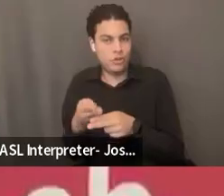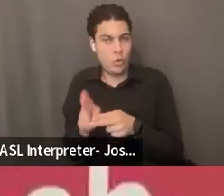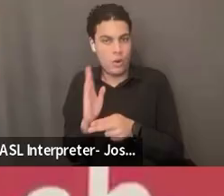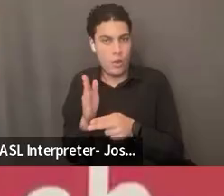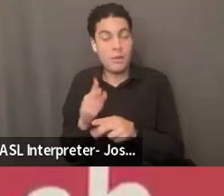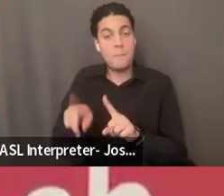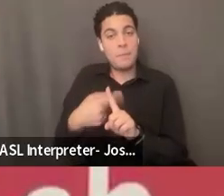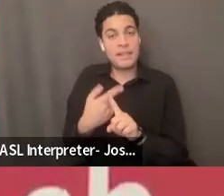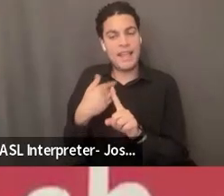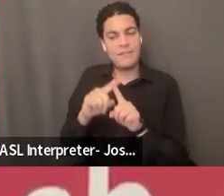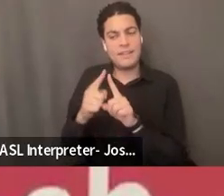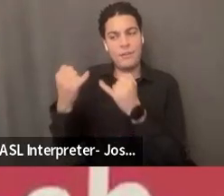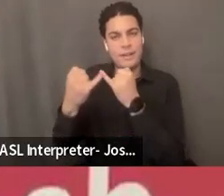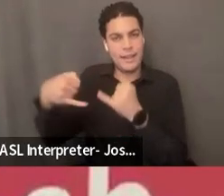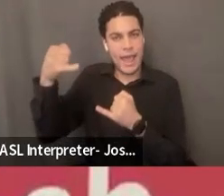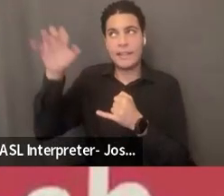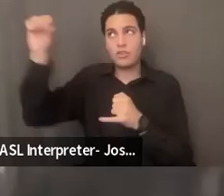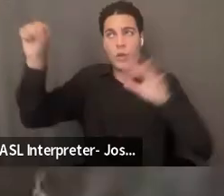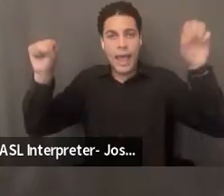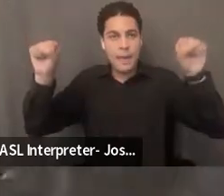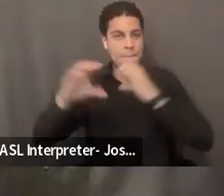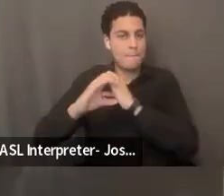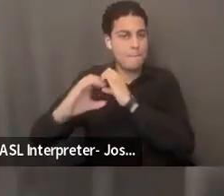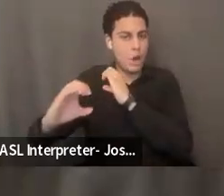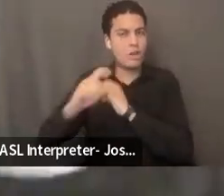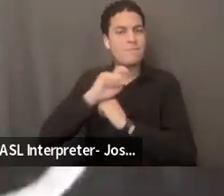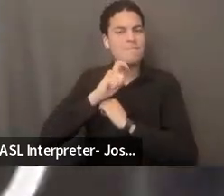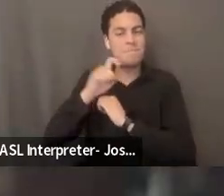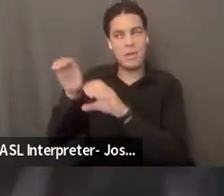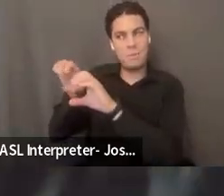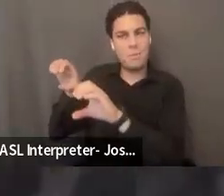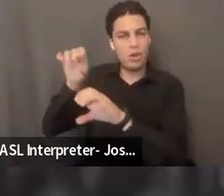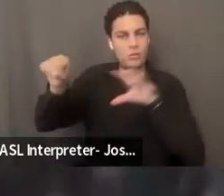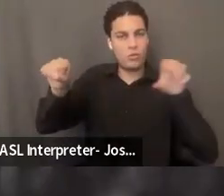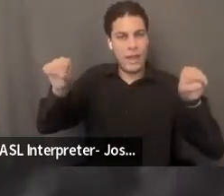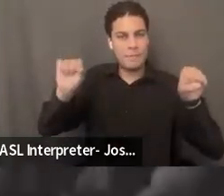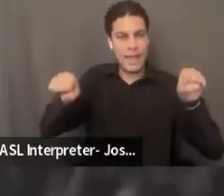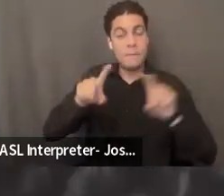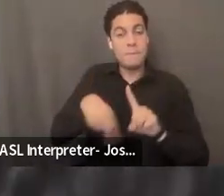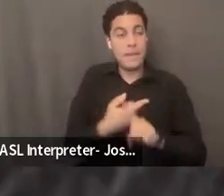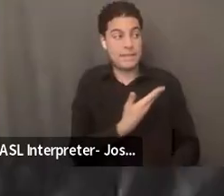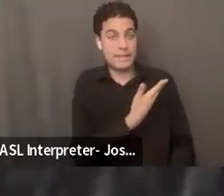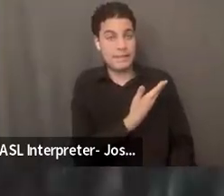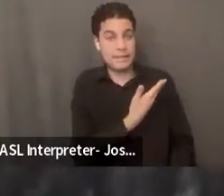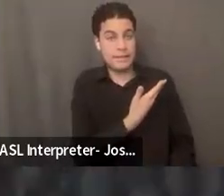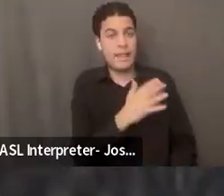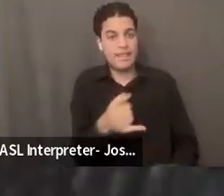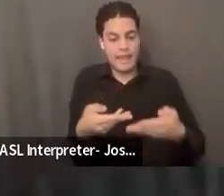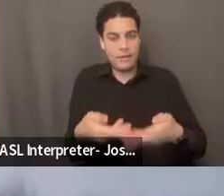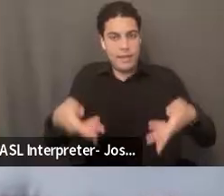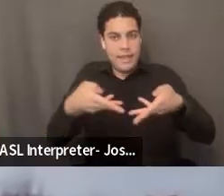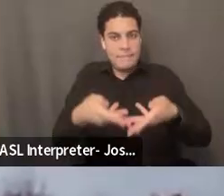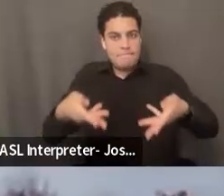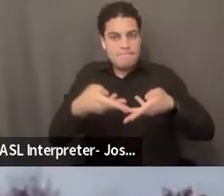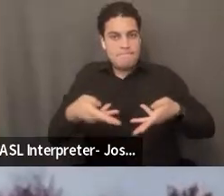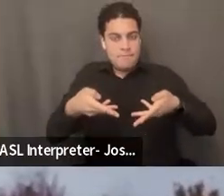The cradle-like chute securely holds the kayak in place, eliminating instability and tipping. As you can see, the floating